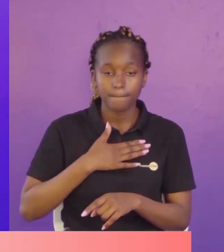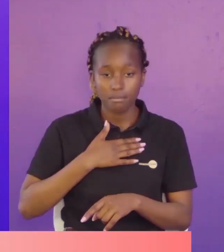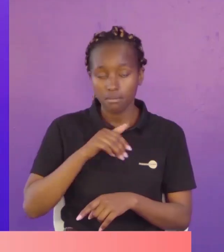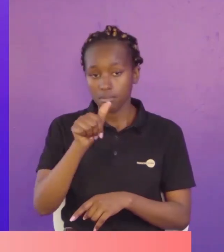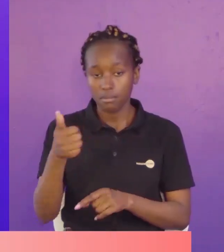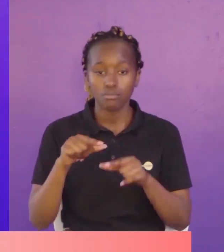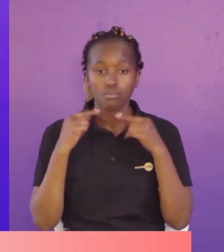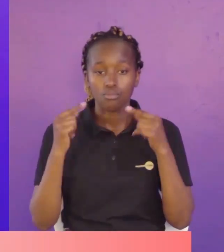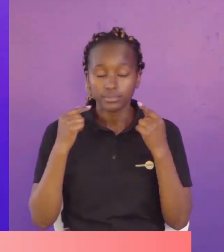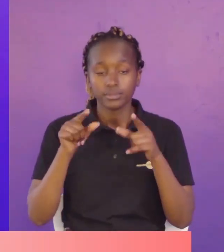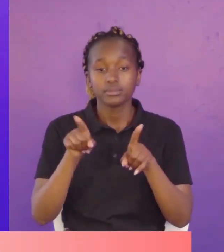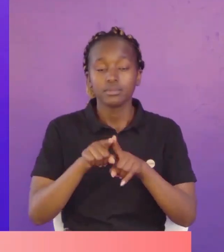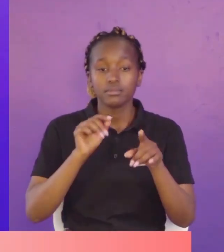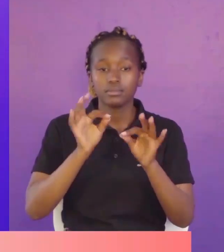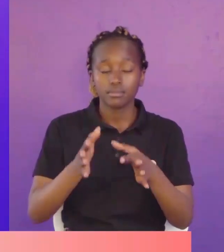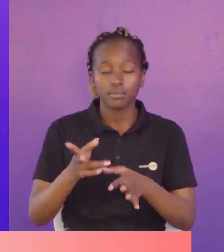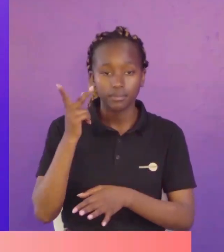sign language interpreter.